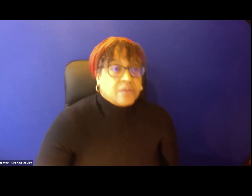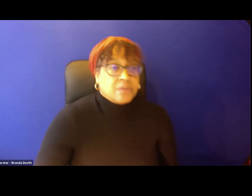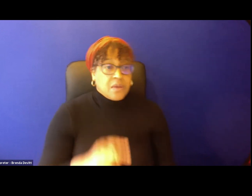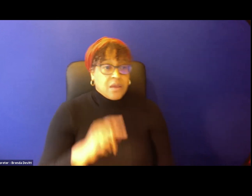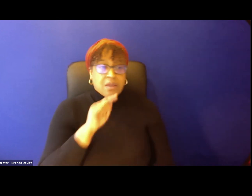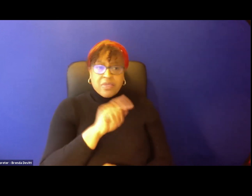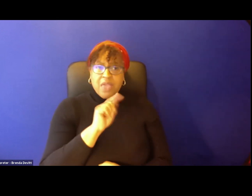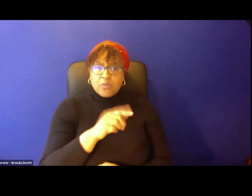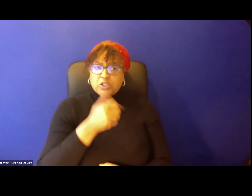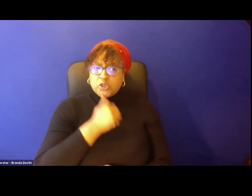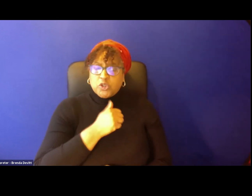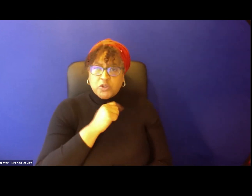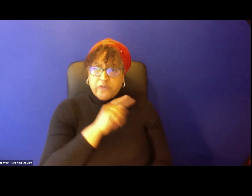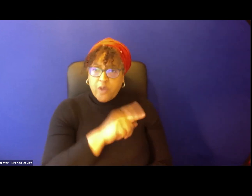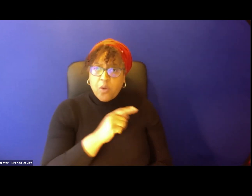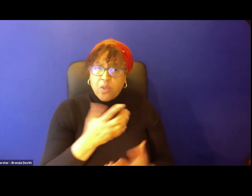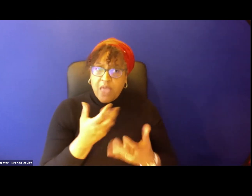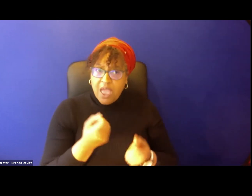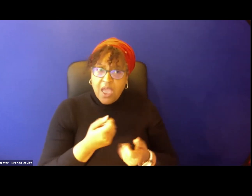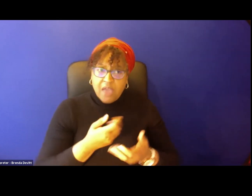of services there, haven't they?